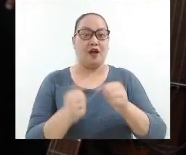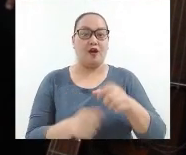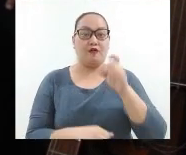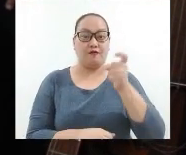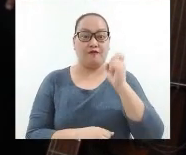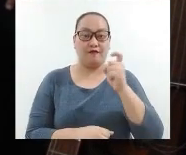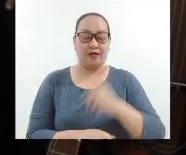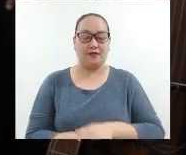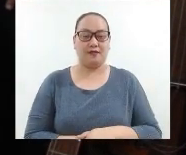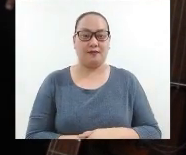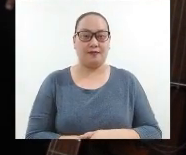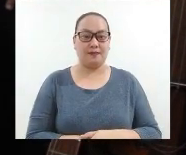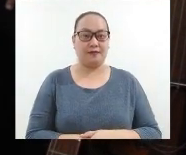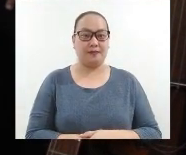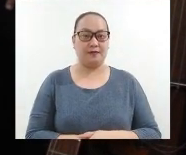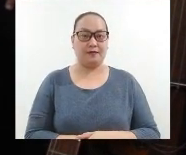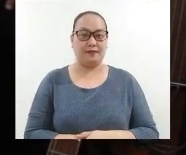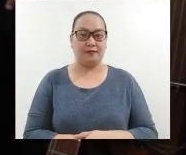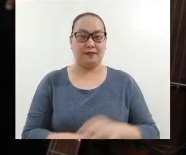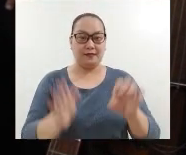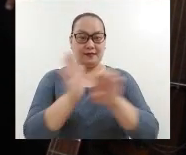is.